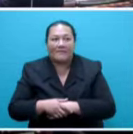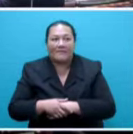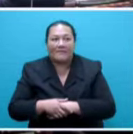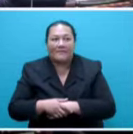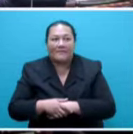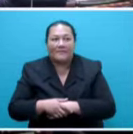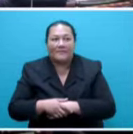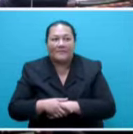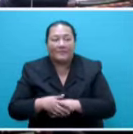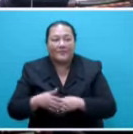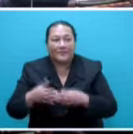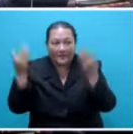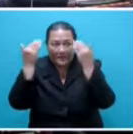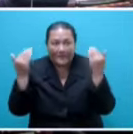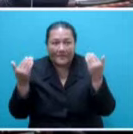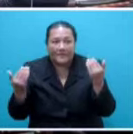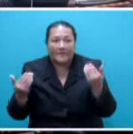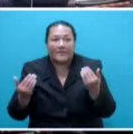Thank you, Honourable Speaker. Honourable Speaker,